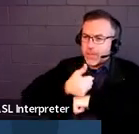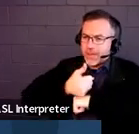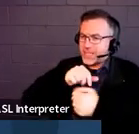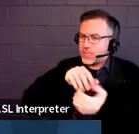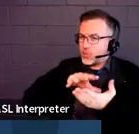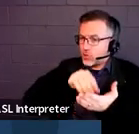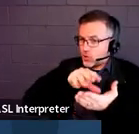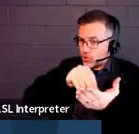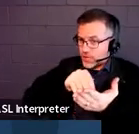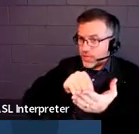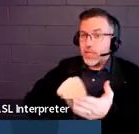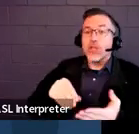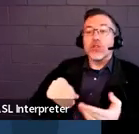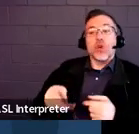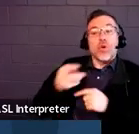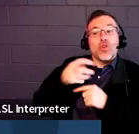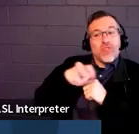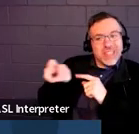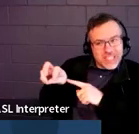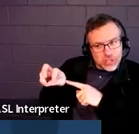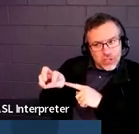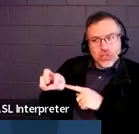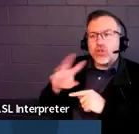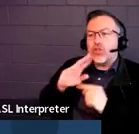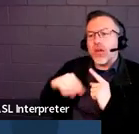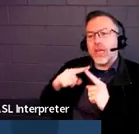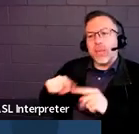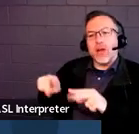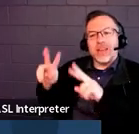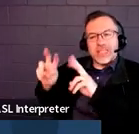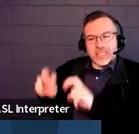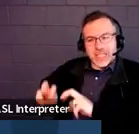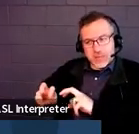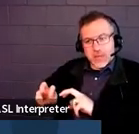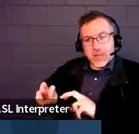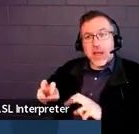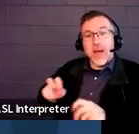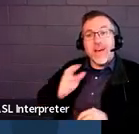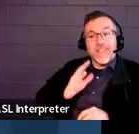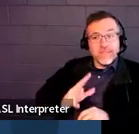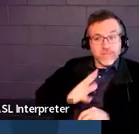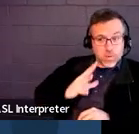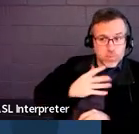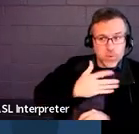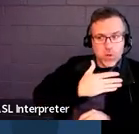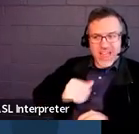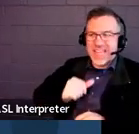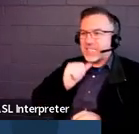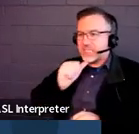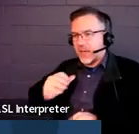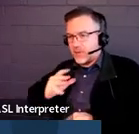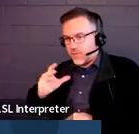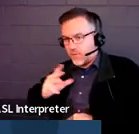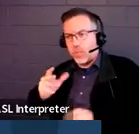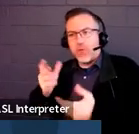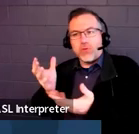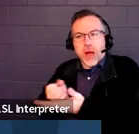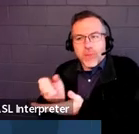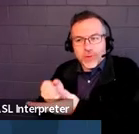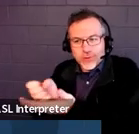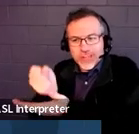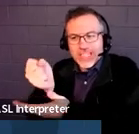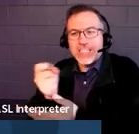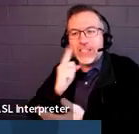we're talking about assessment. We are looking at formal and informal opportunities for our students to grapple with